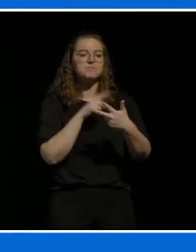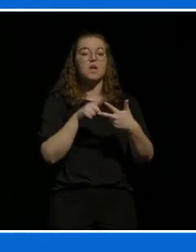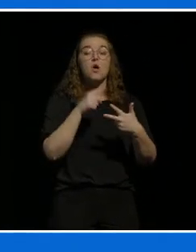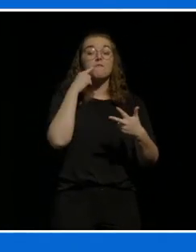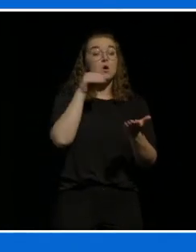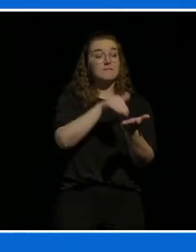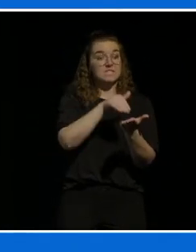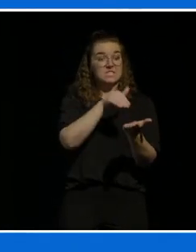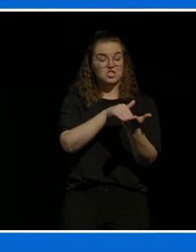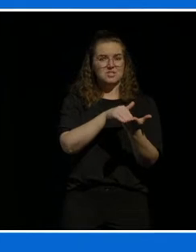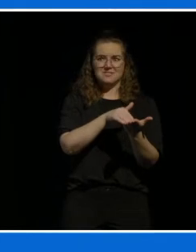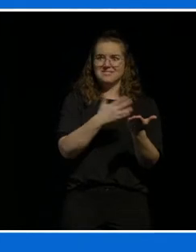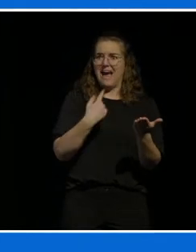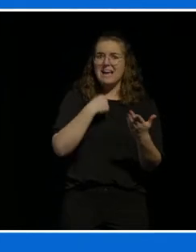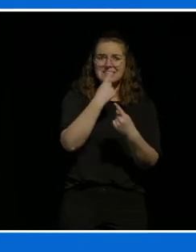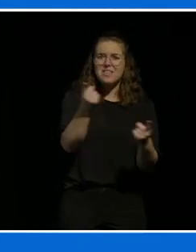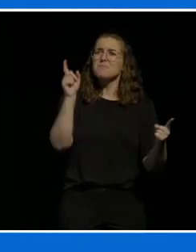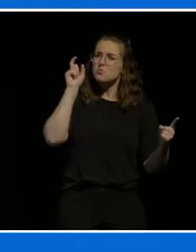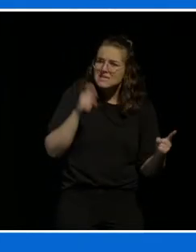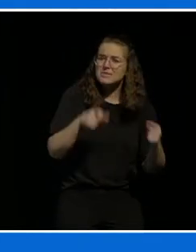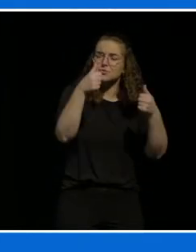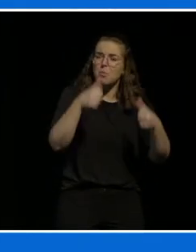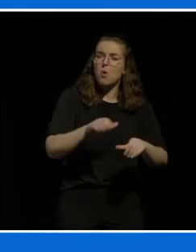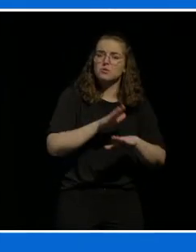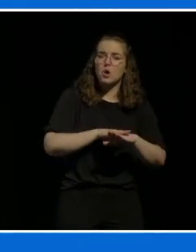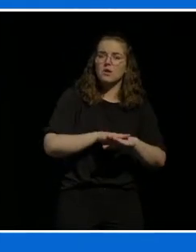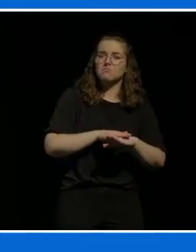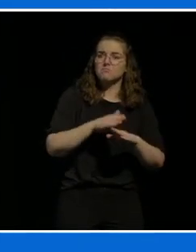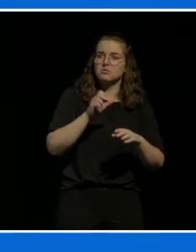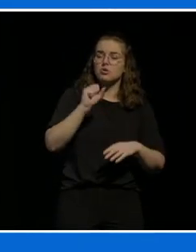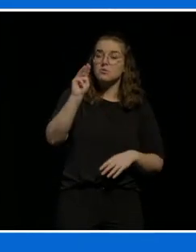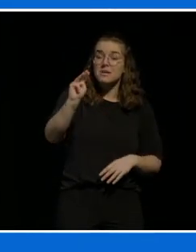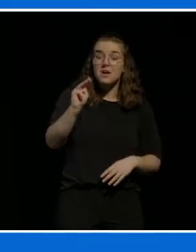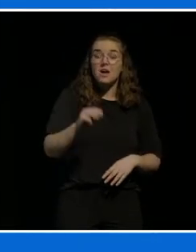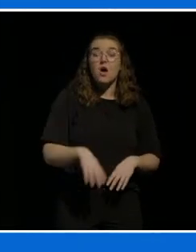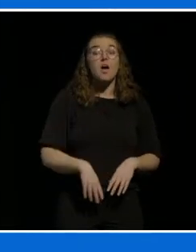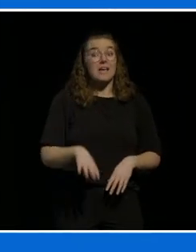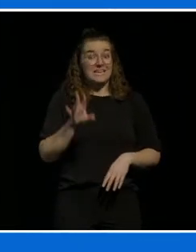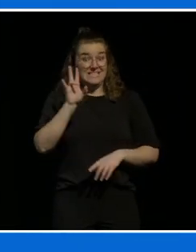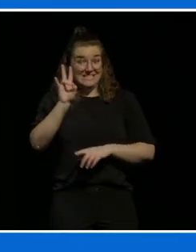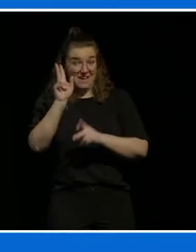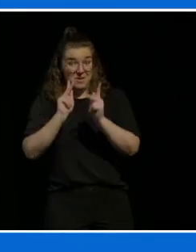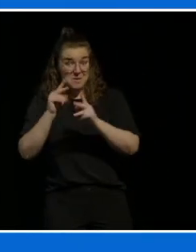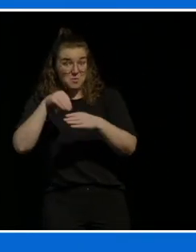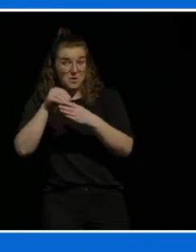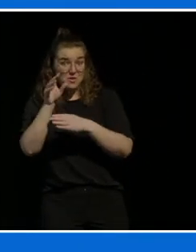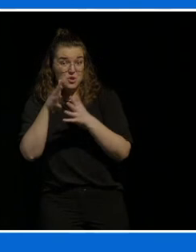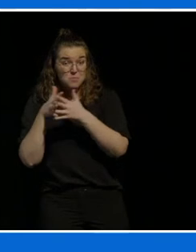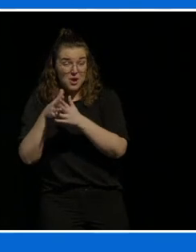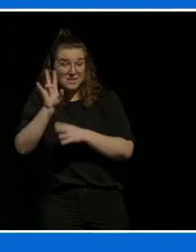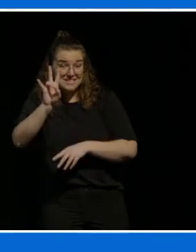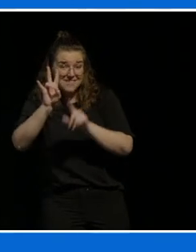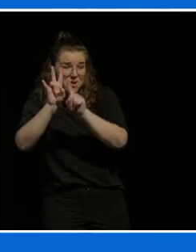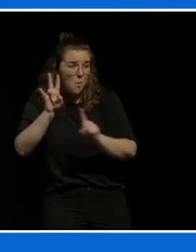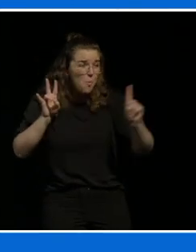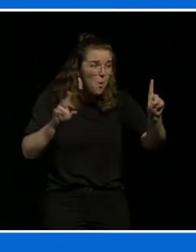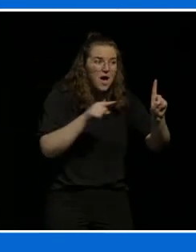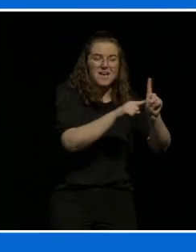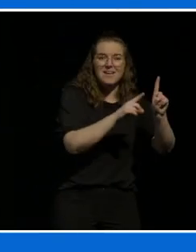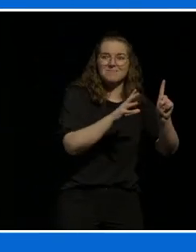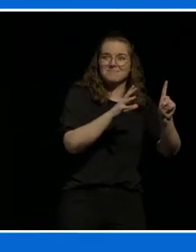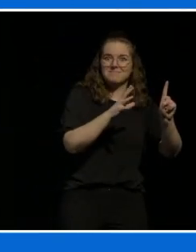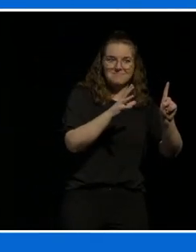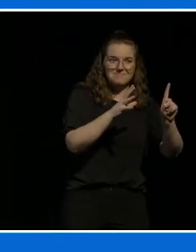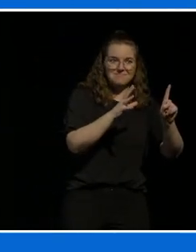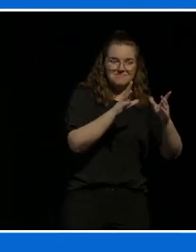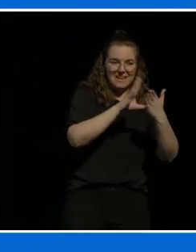tell them, we should be on social media. 1 in 7 people in the United States get their medical information from social media right now. That's TikTok, that's Instagram, that's Facebook,